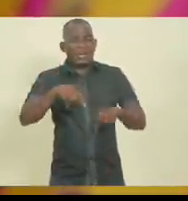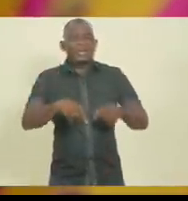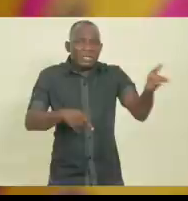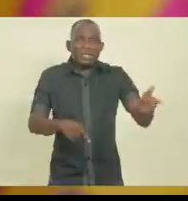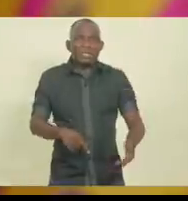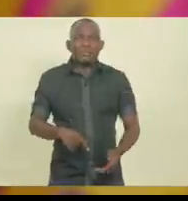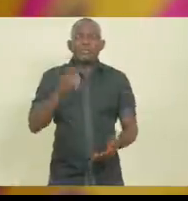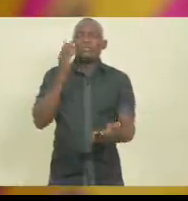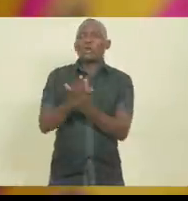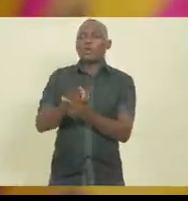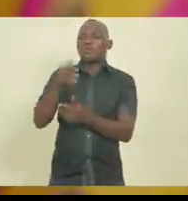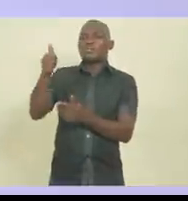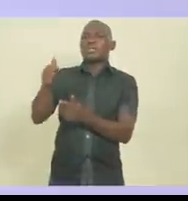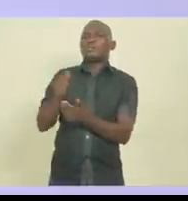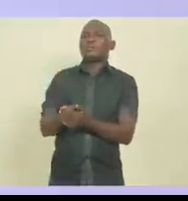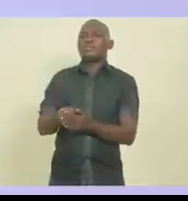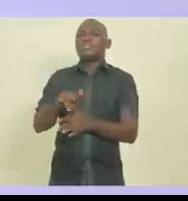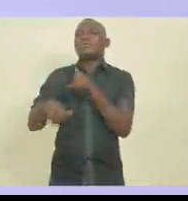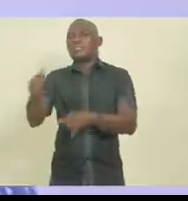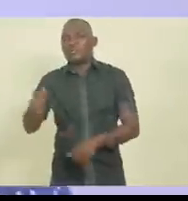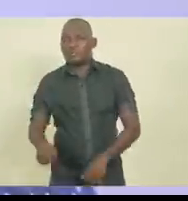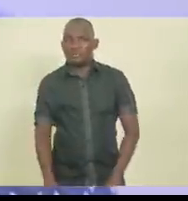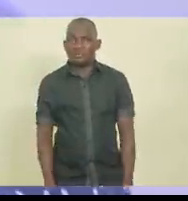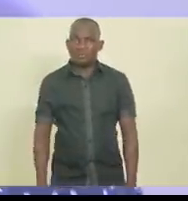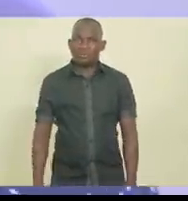just stop that self-righteousness.